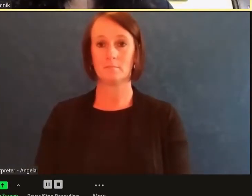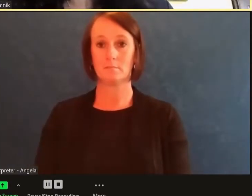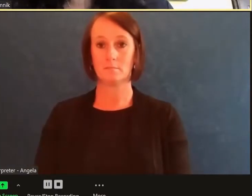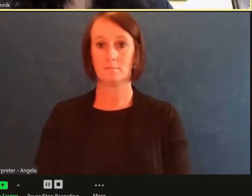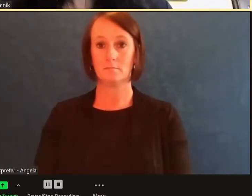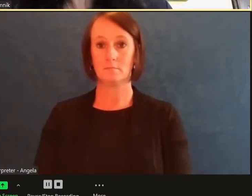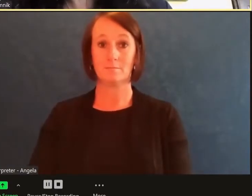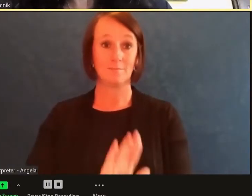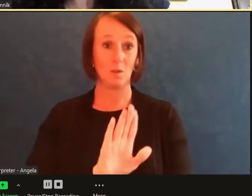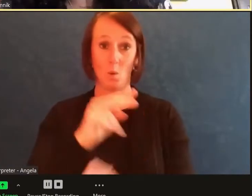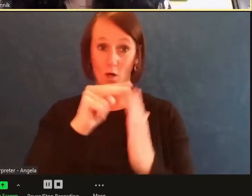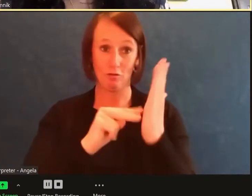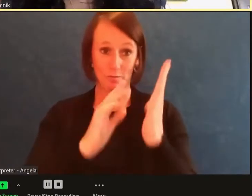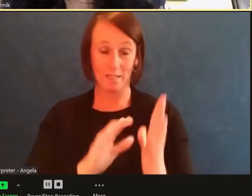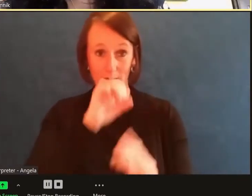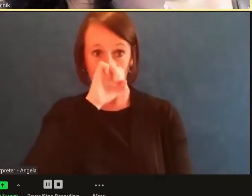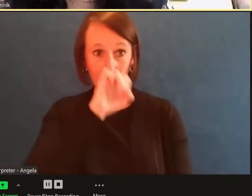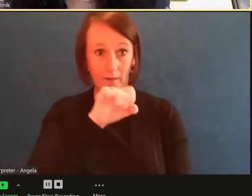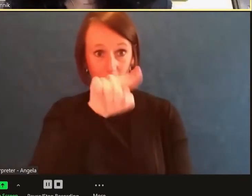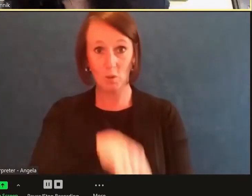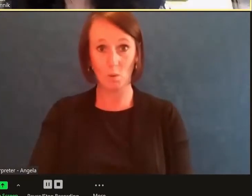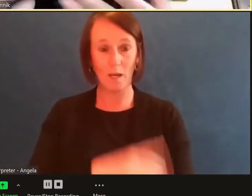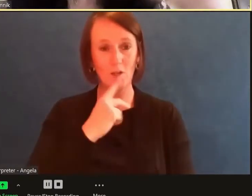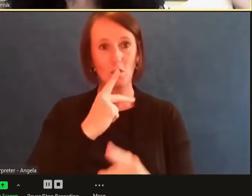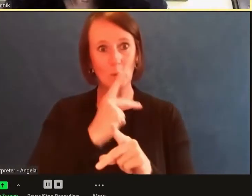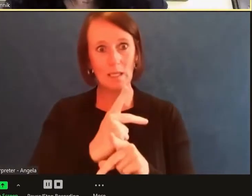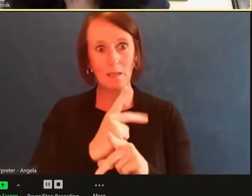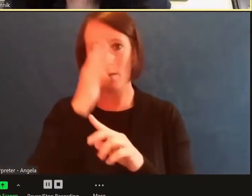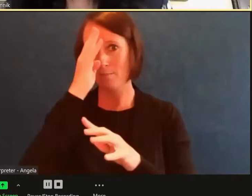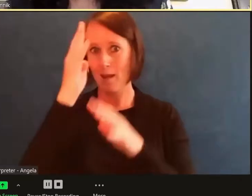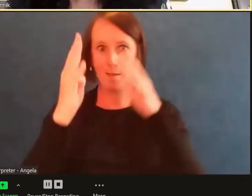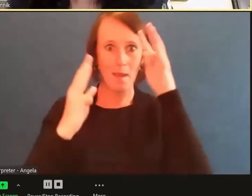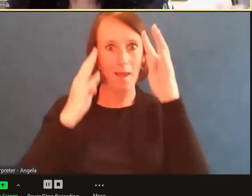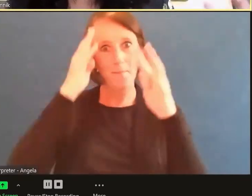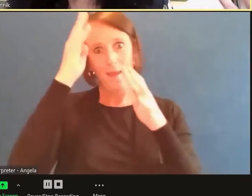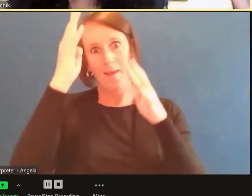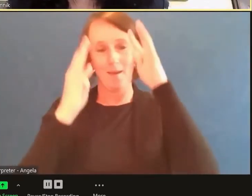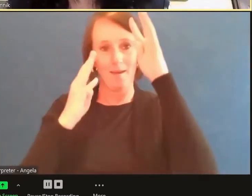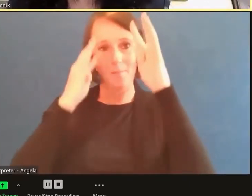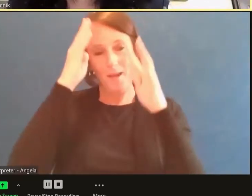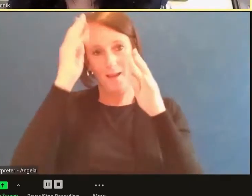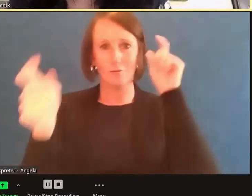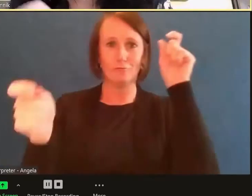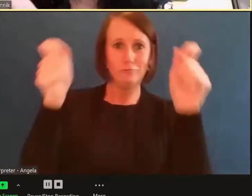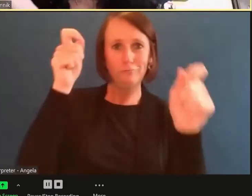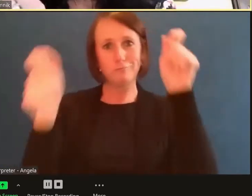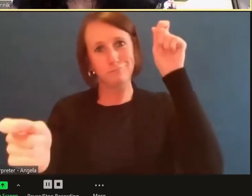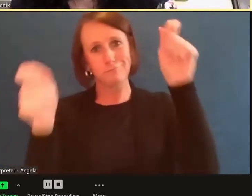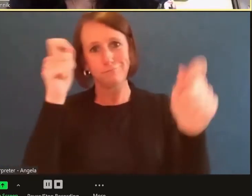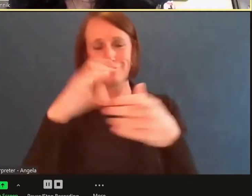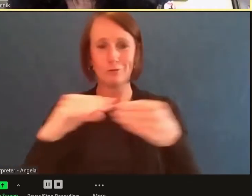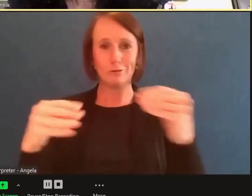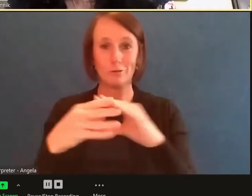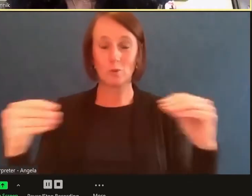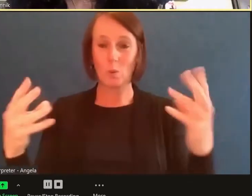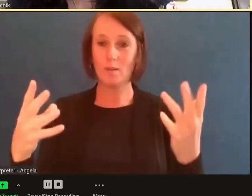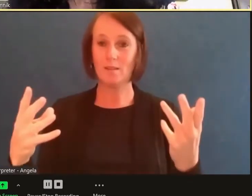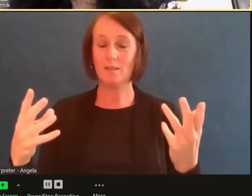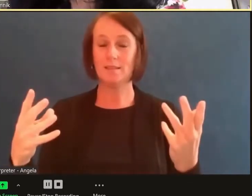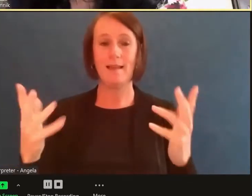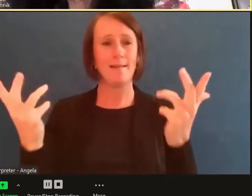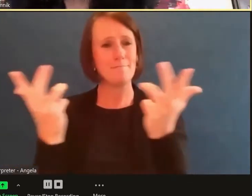your readers love you, and you just keep reinventing stories, and you're so timely.